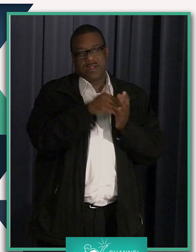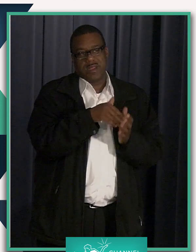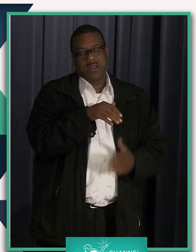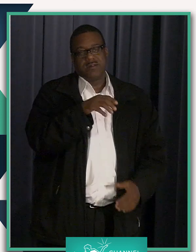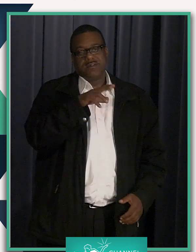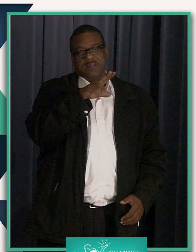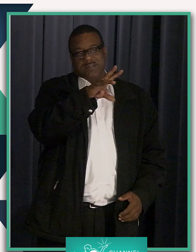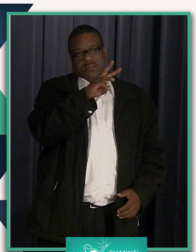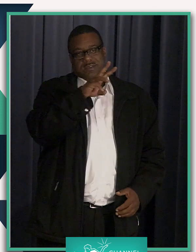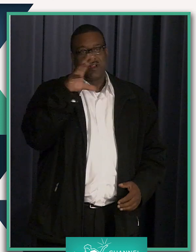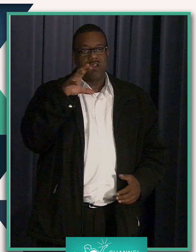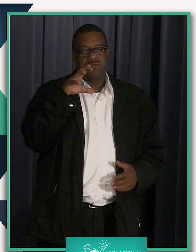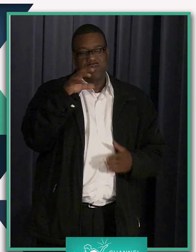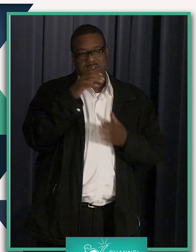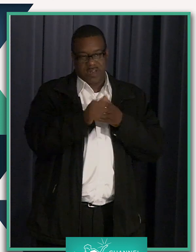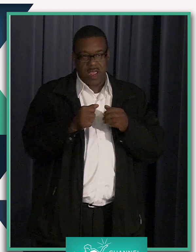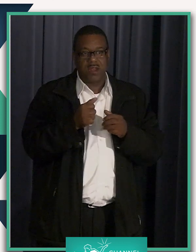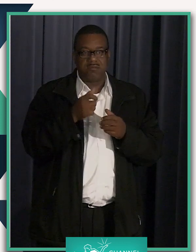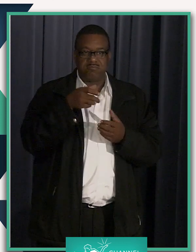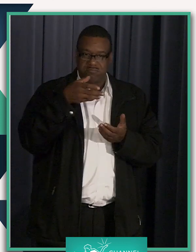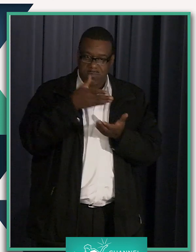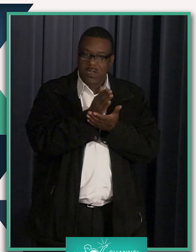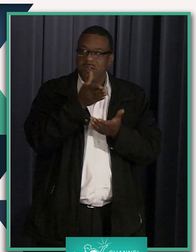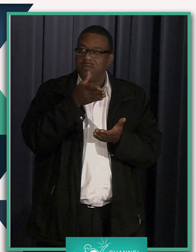$3,600. You are entitled to that.